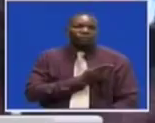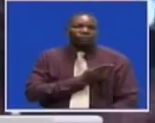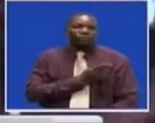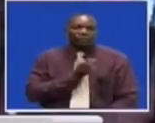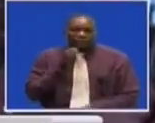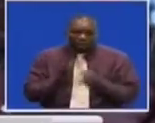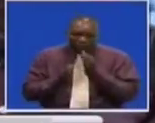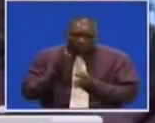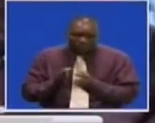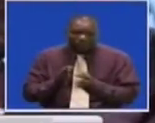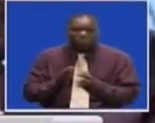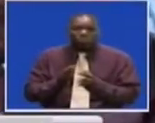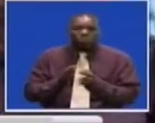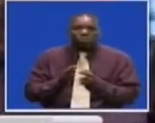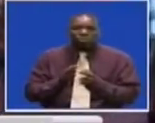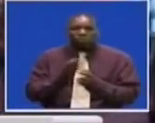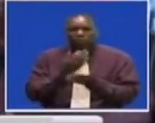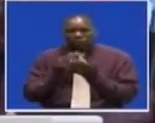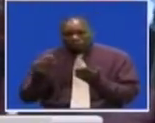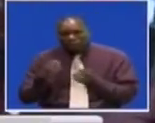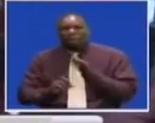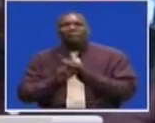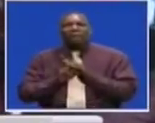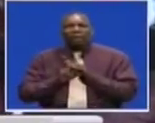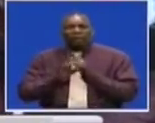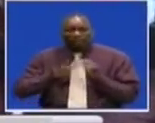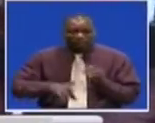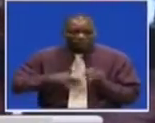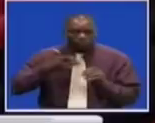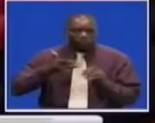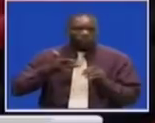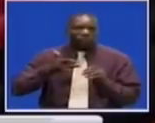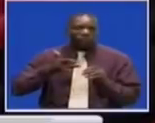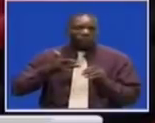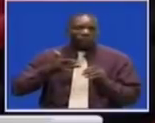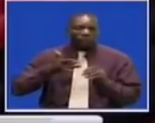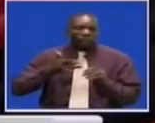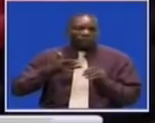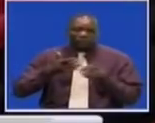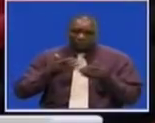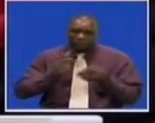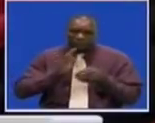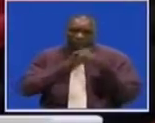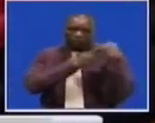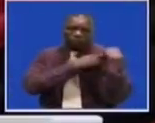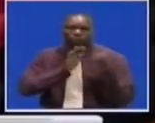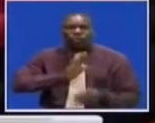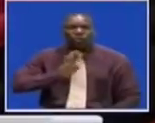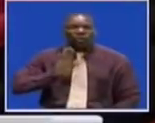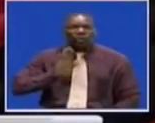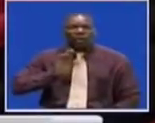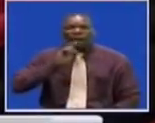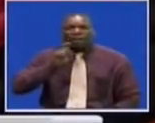an issue that has come out and you feel that it falls within your line of duty, I think we need to